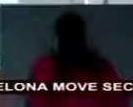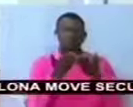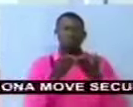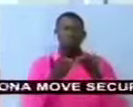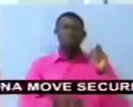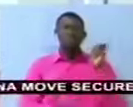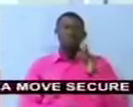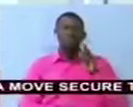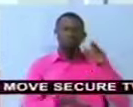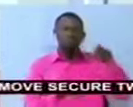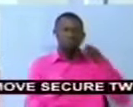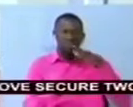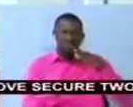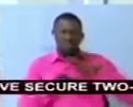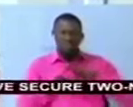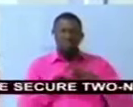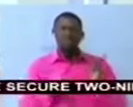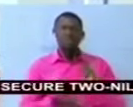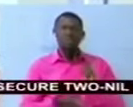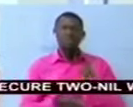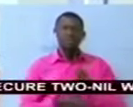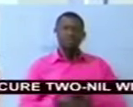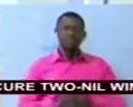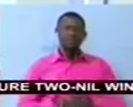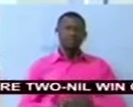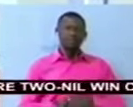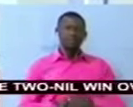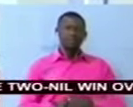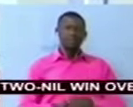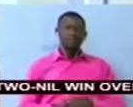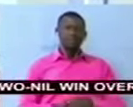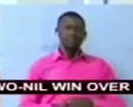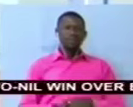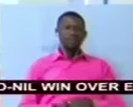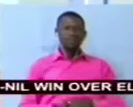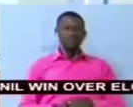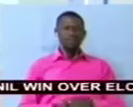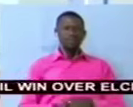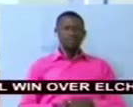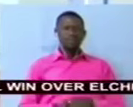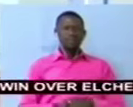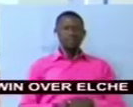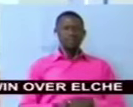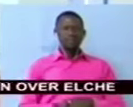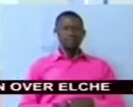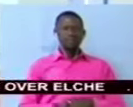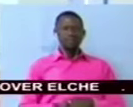jot. Wow, hibar bi mo ne.